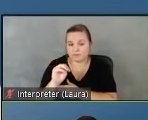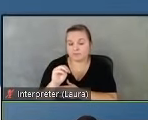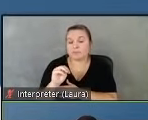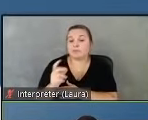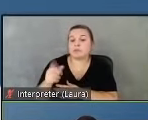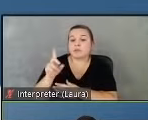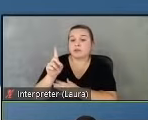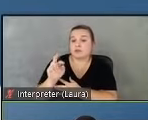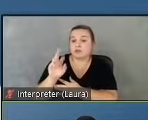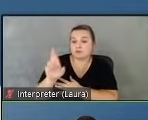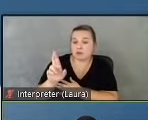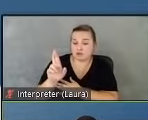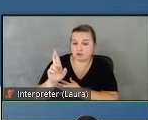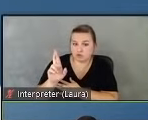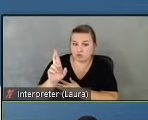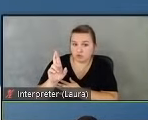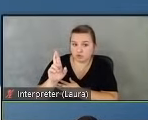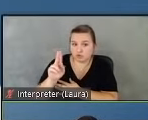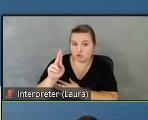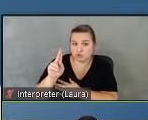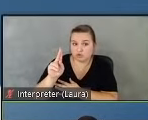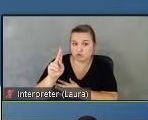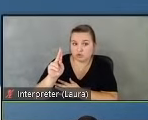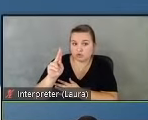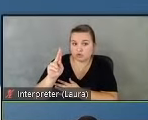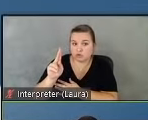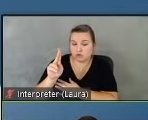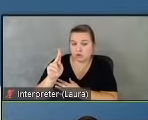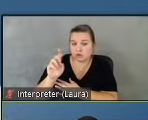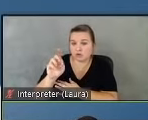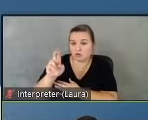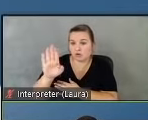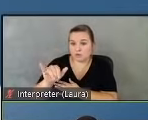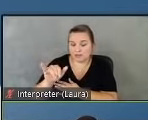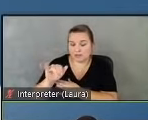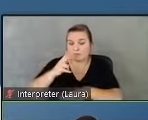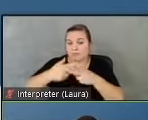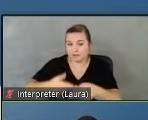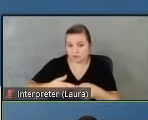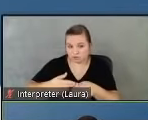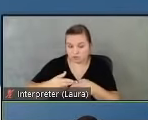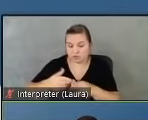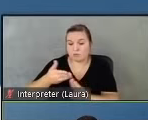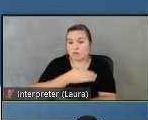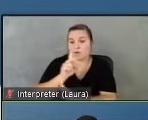Kirby mentioned prior to Dr. Smith, the concurrent sessions all have